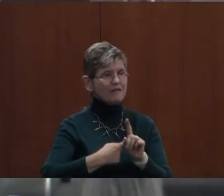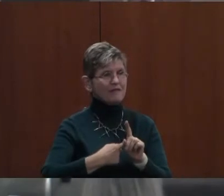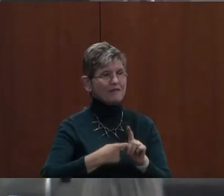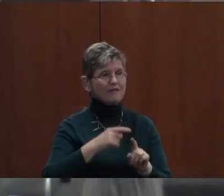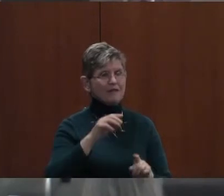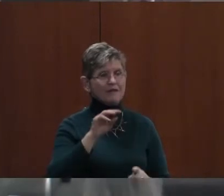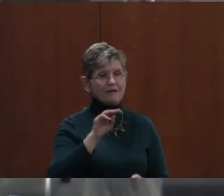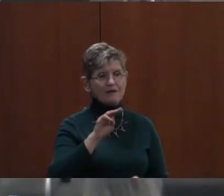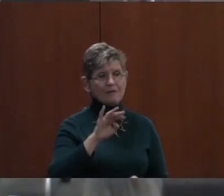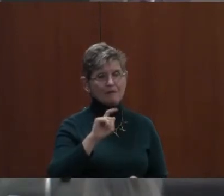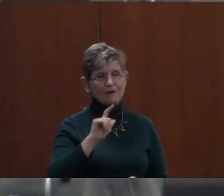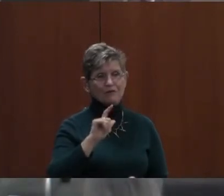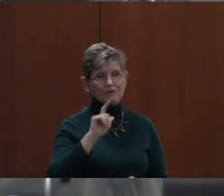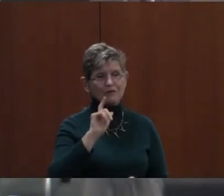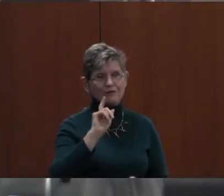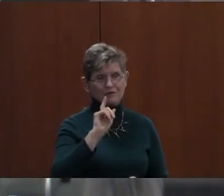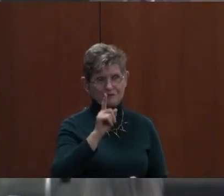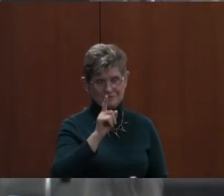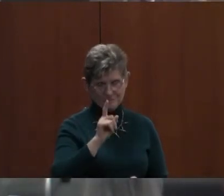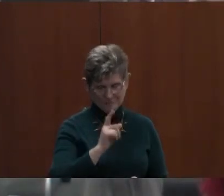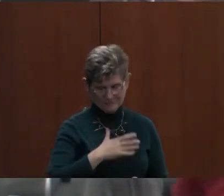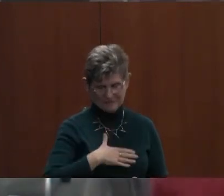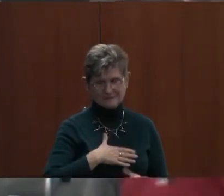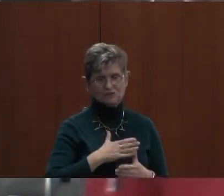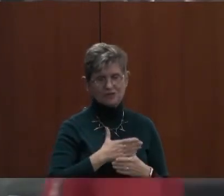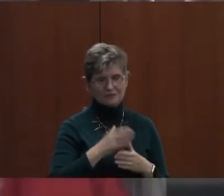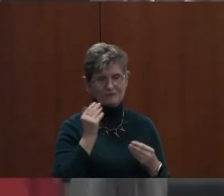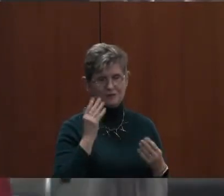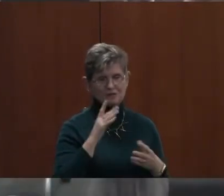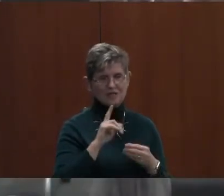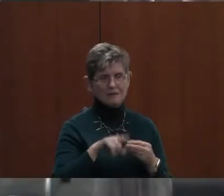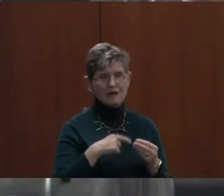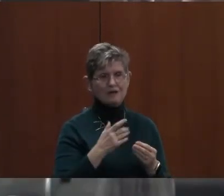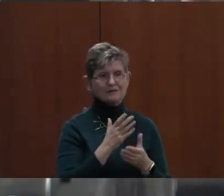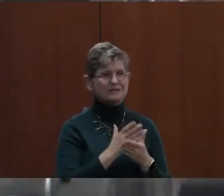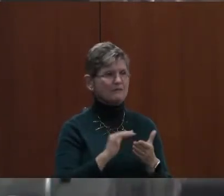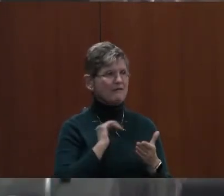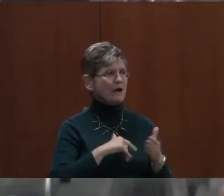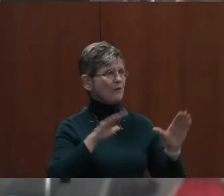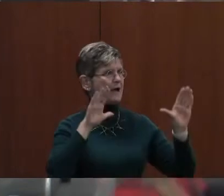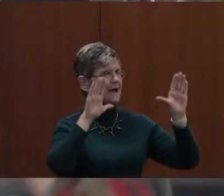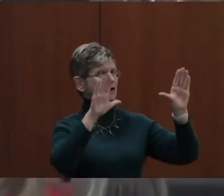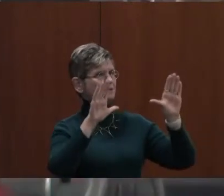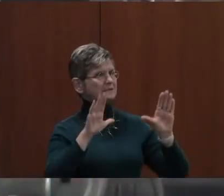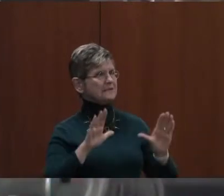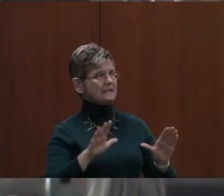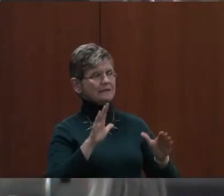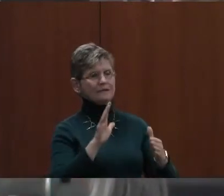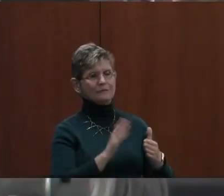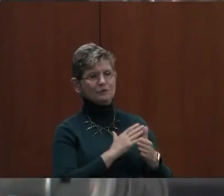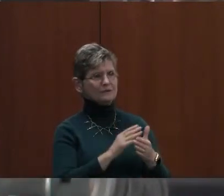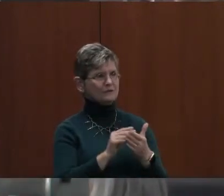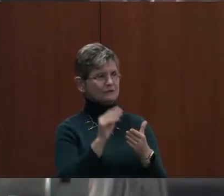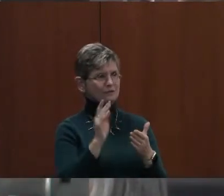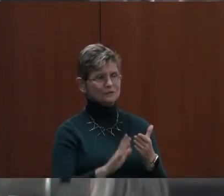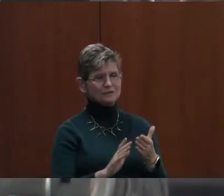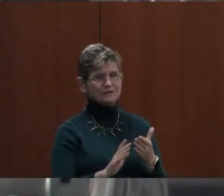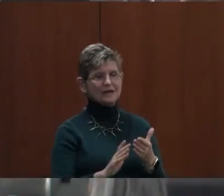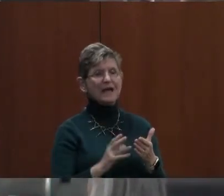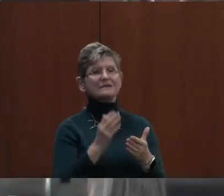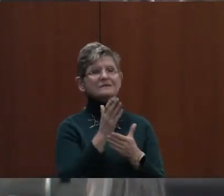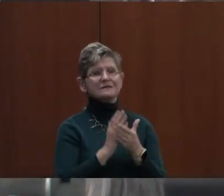come forward. He's going to share a little bit of information about some of our outstanding music students, as well as some